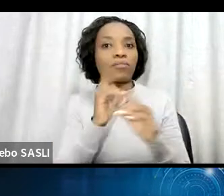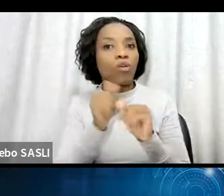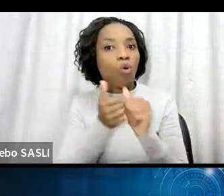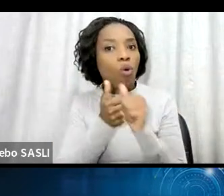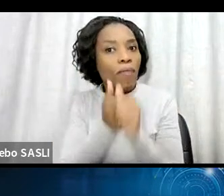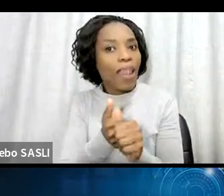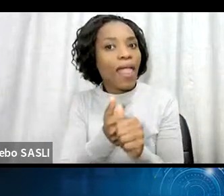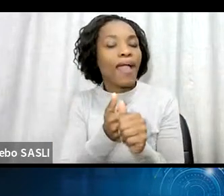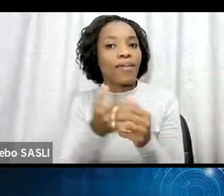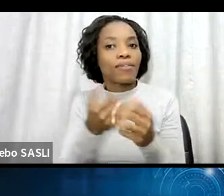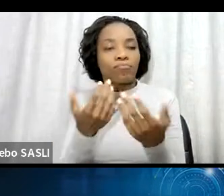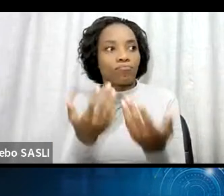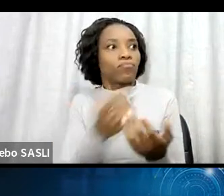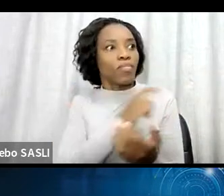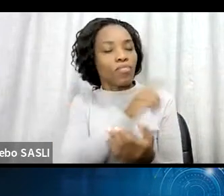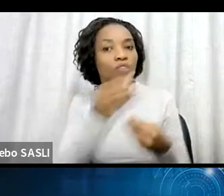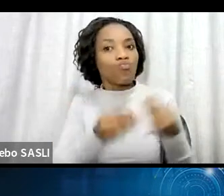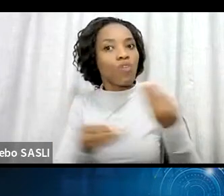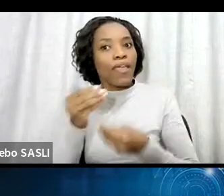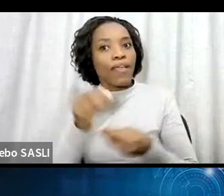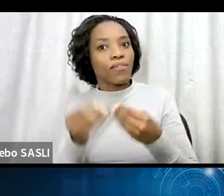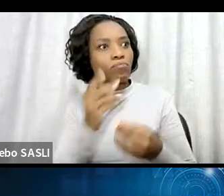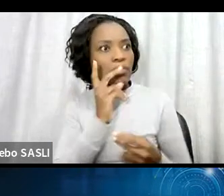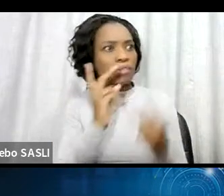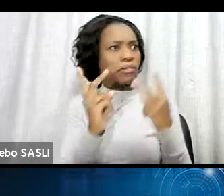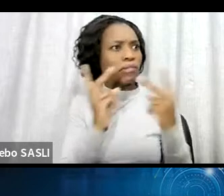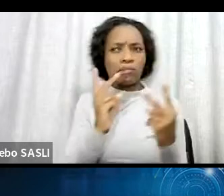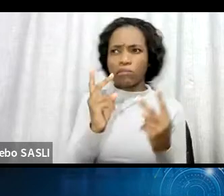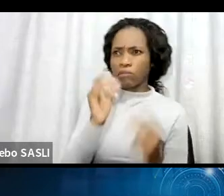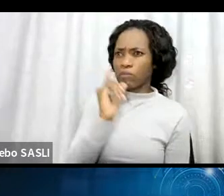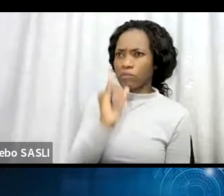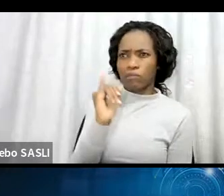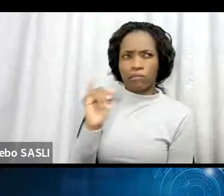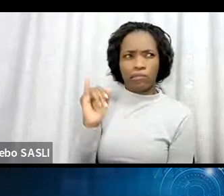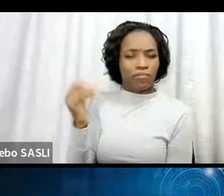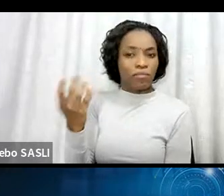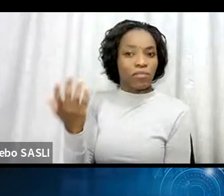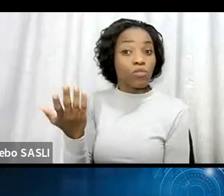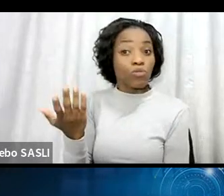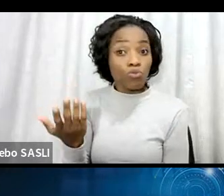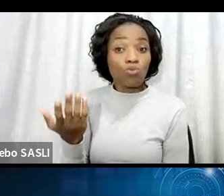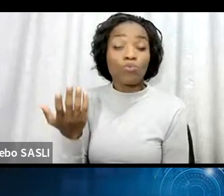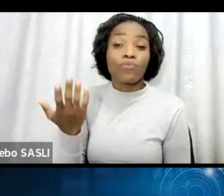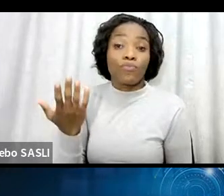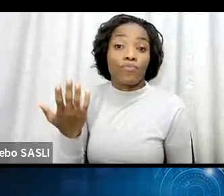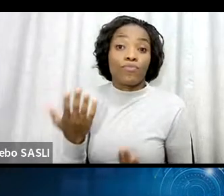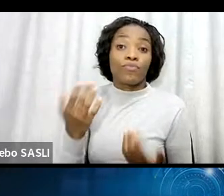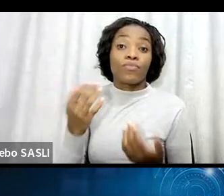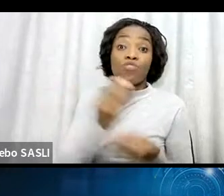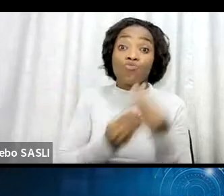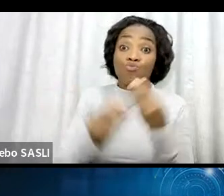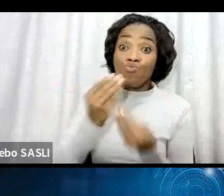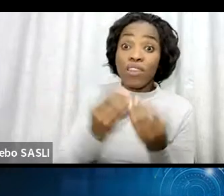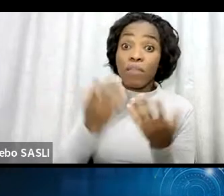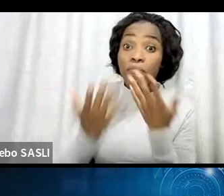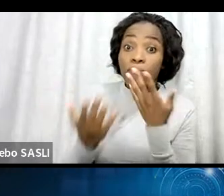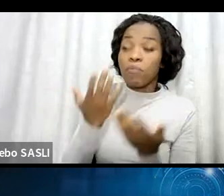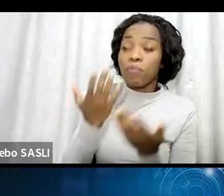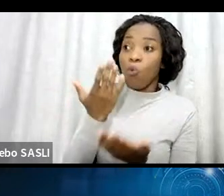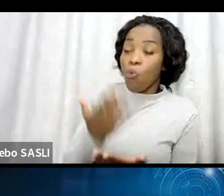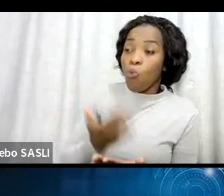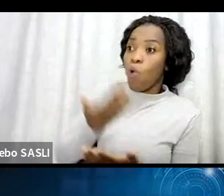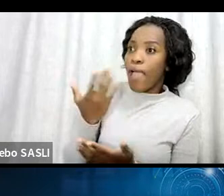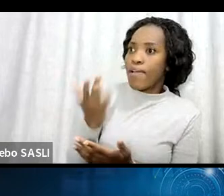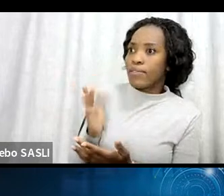not be able to see. What are the provisions that SARS has in place for traders who may want to collaborate with